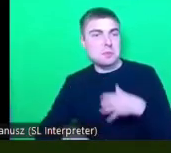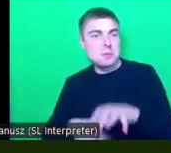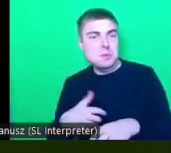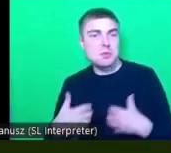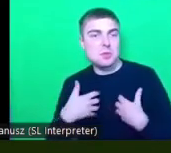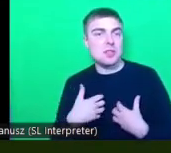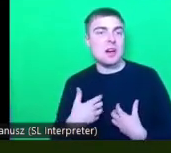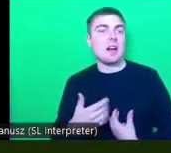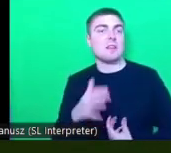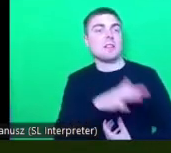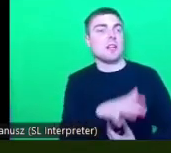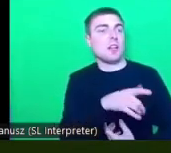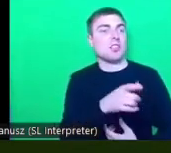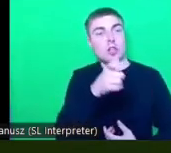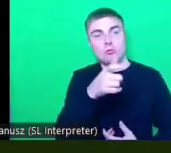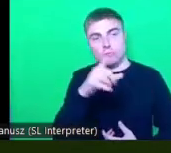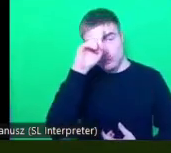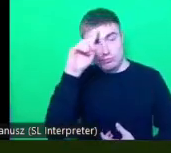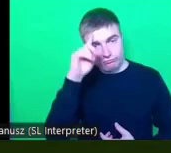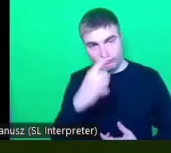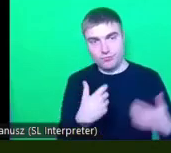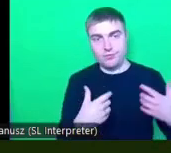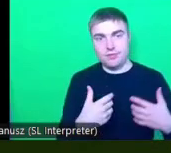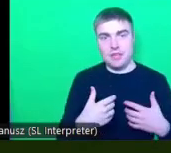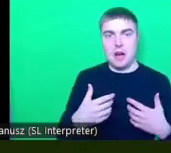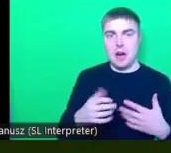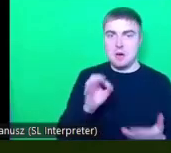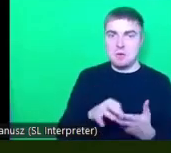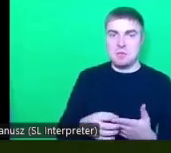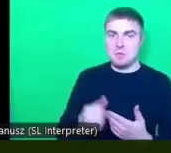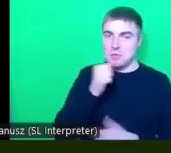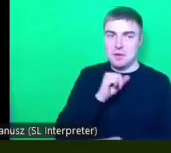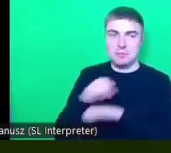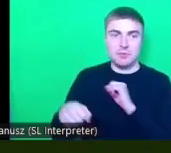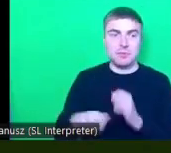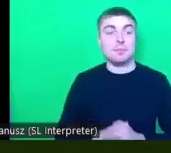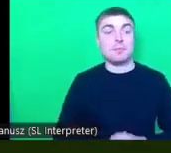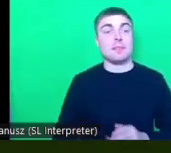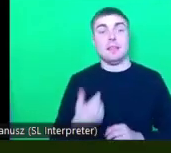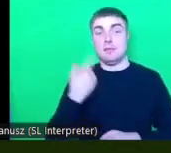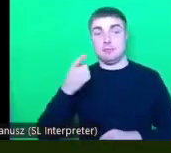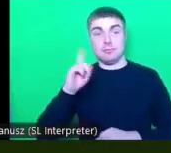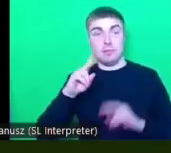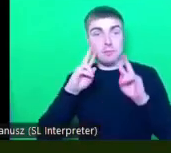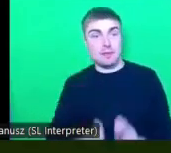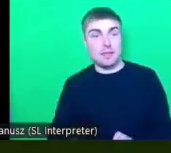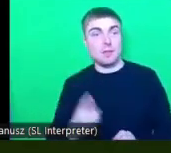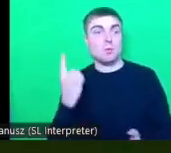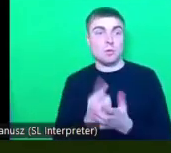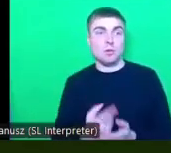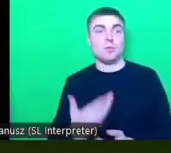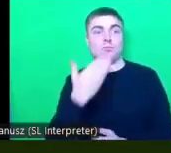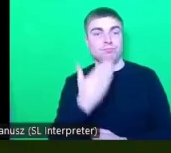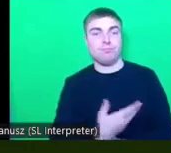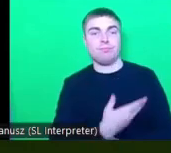So those studies would not have been possible without funding and a lot of people that